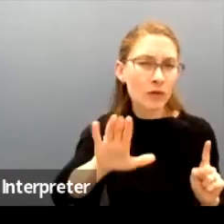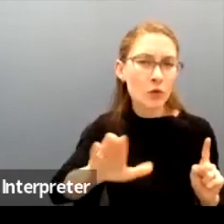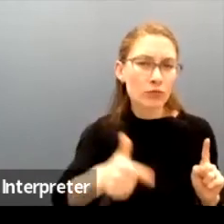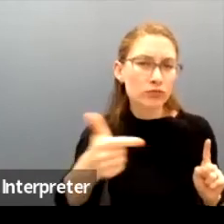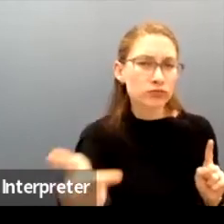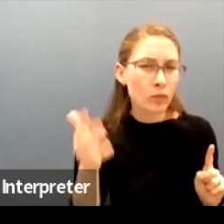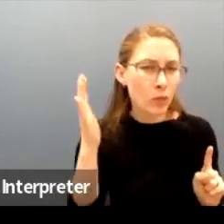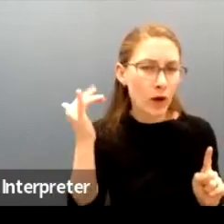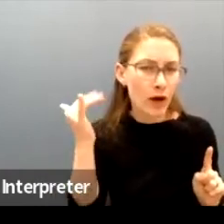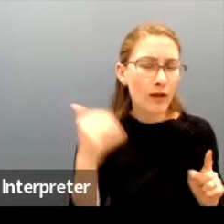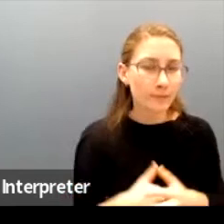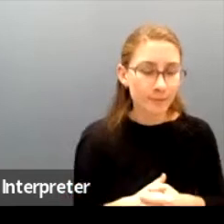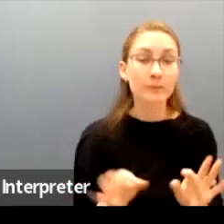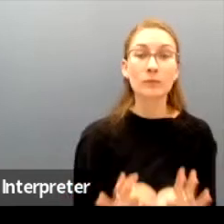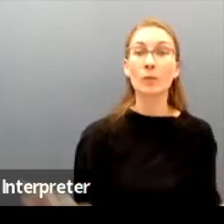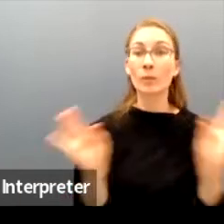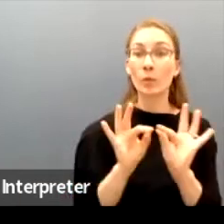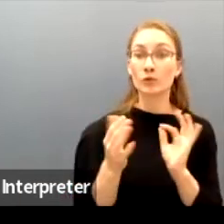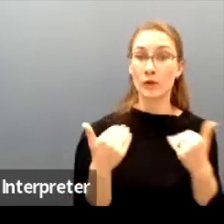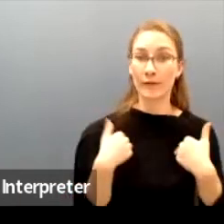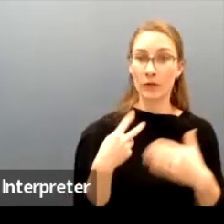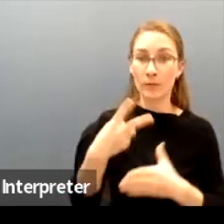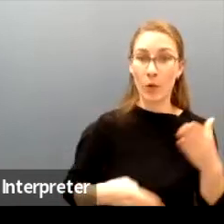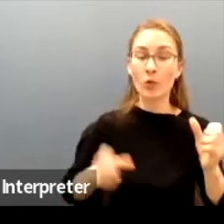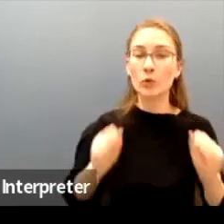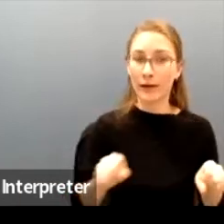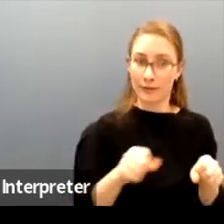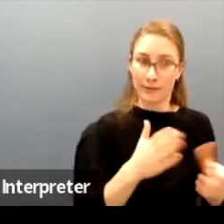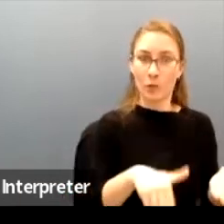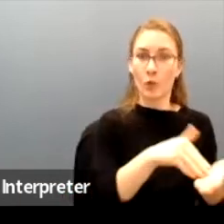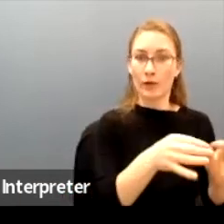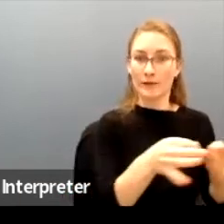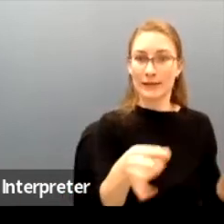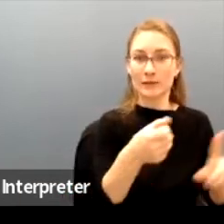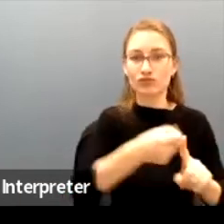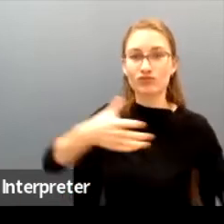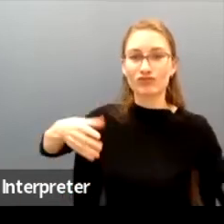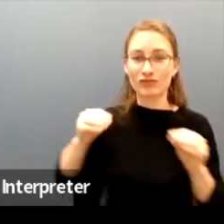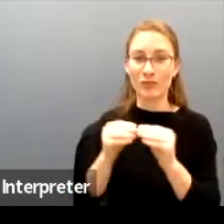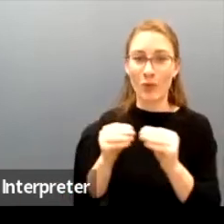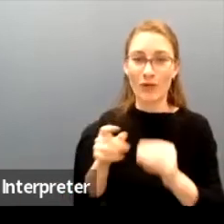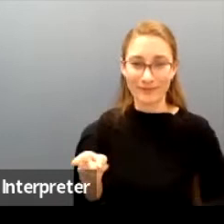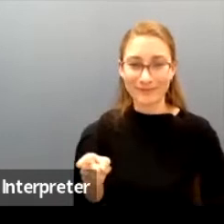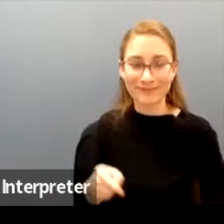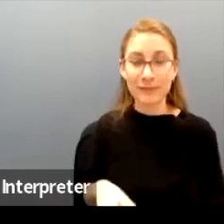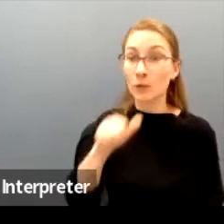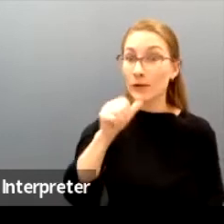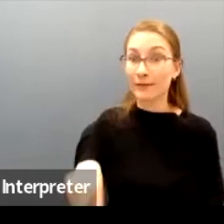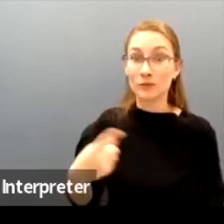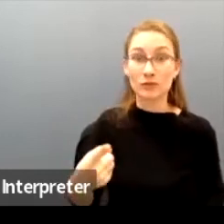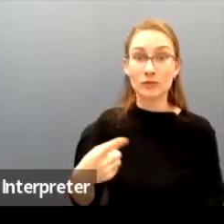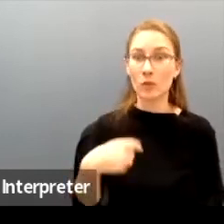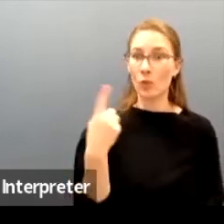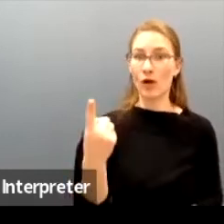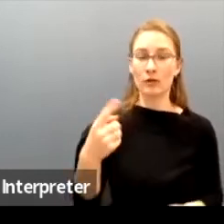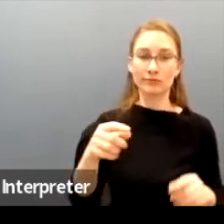able to have the AAC user expand on their sentence and not just be so stuck in one